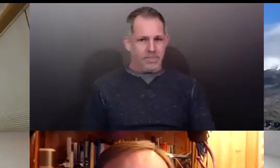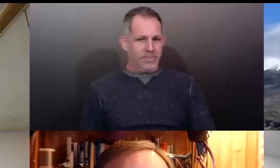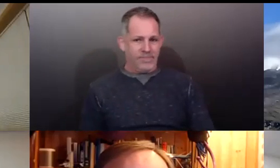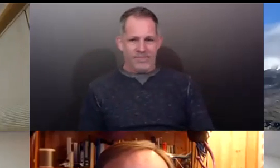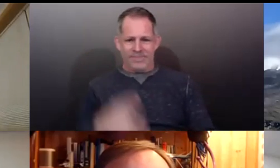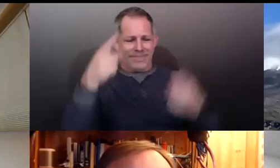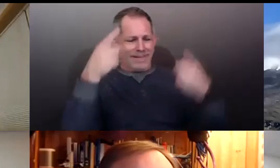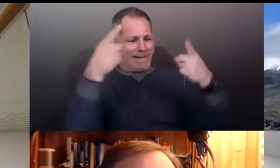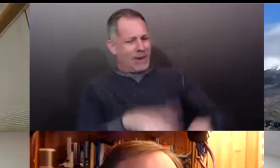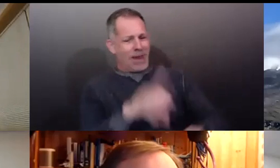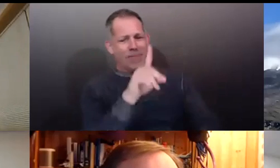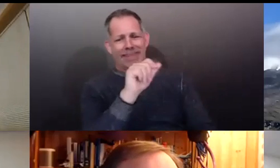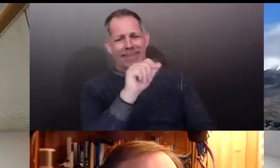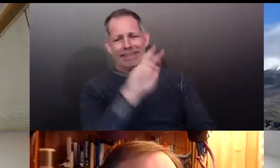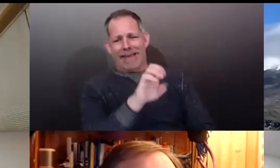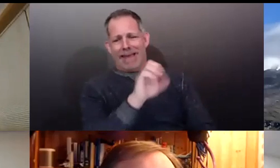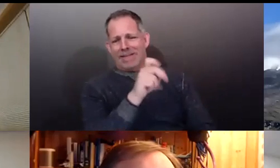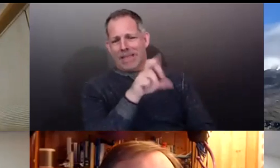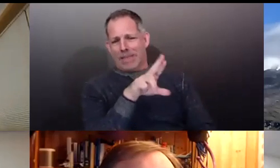add.